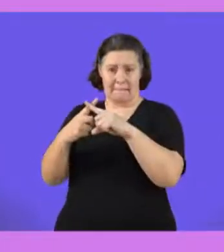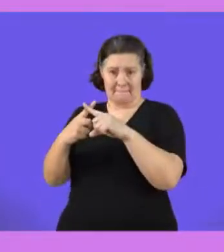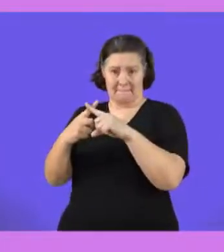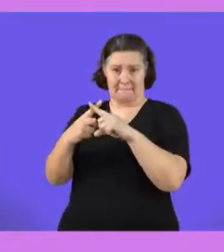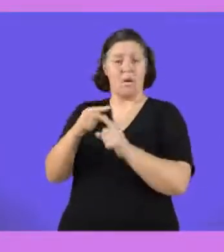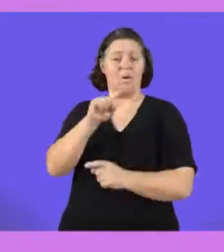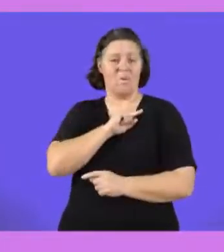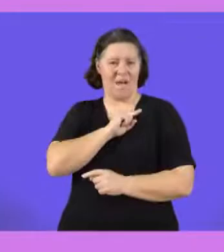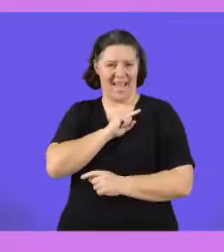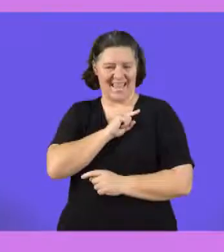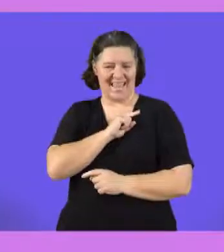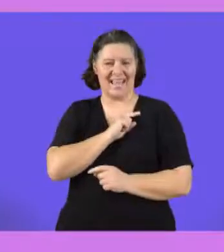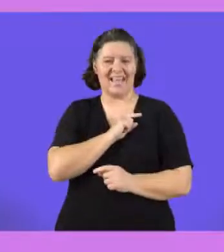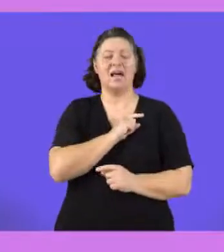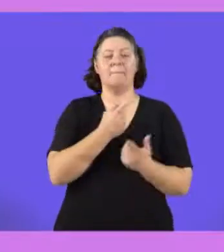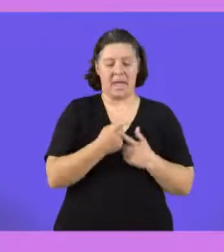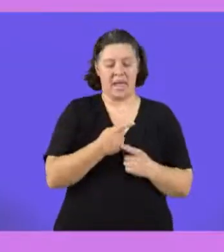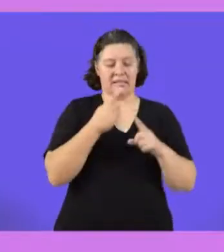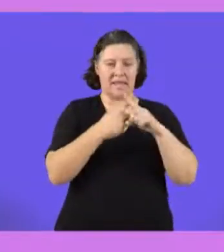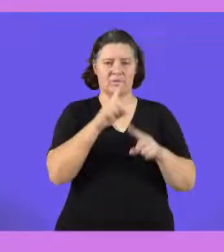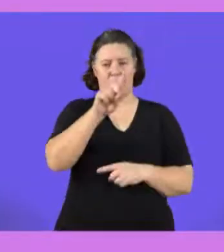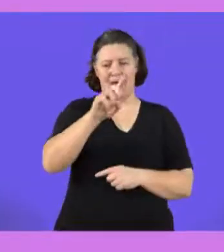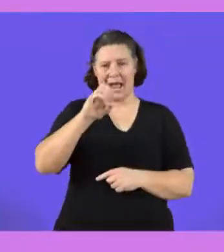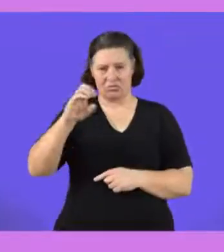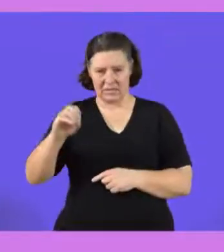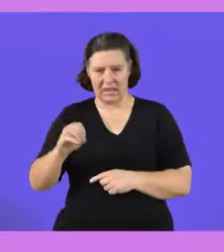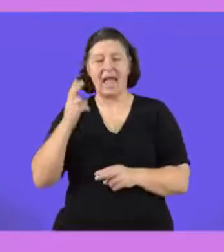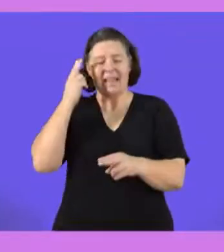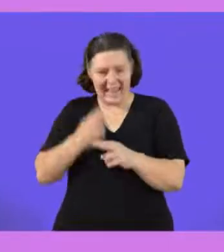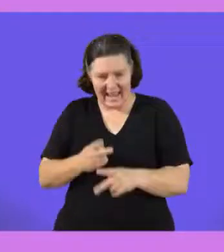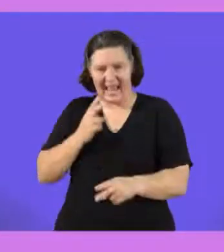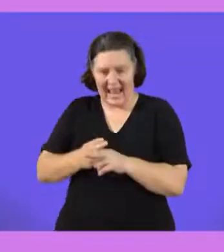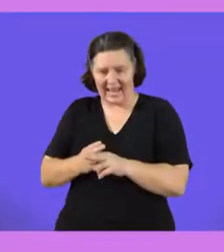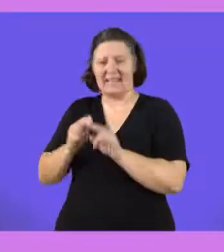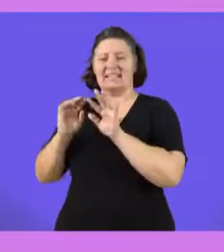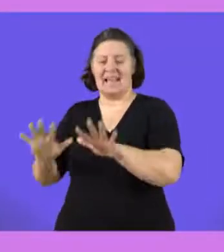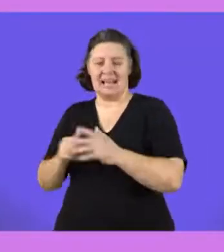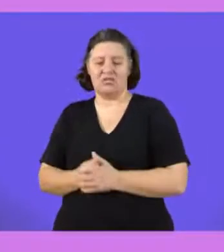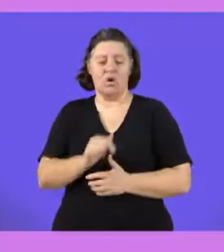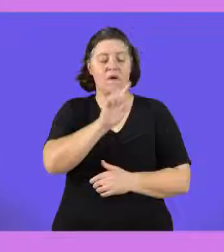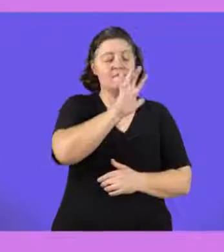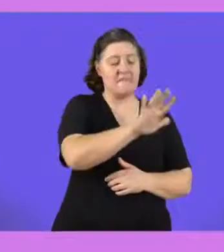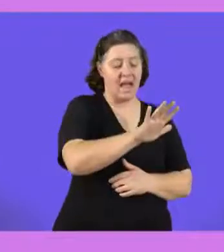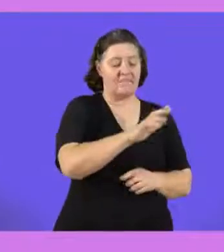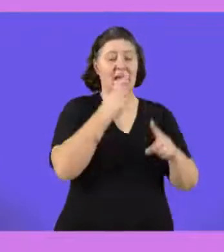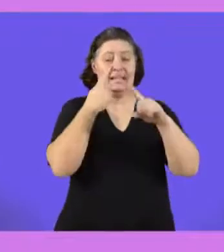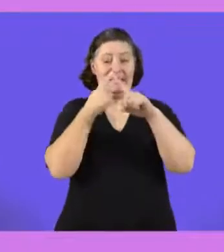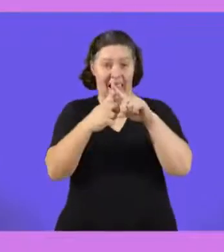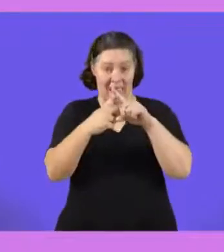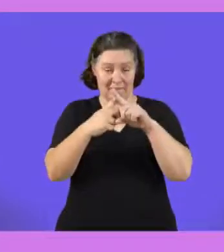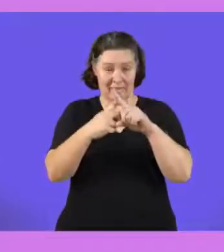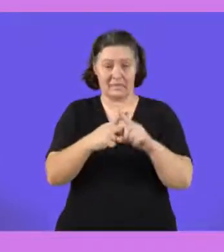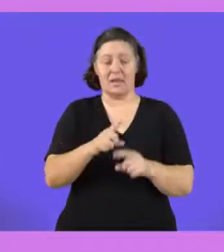now? I have to multiply. So I can multiply by 100 and then by 10. So that can be the first one. I'll say